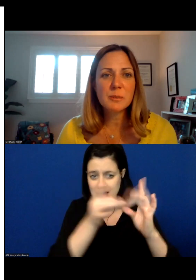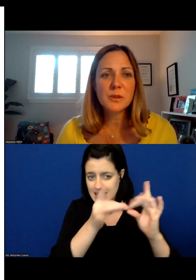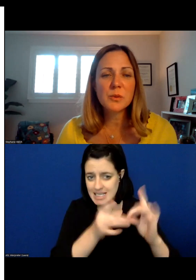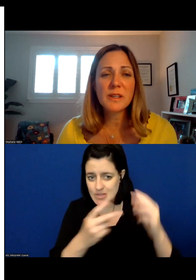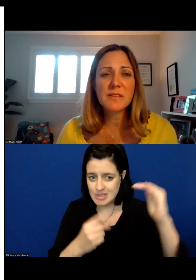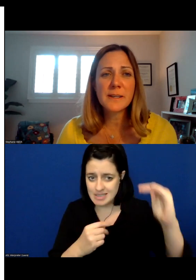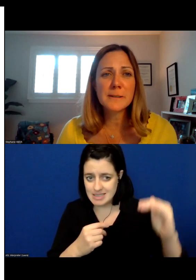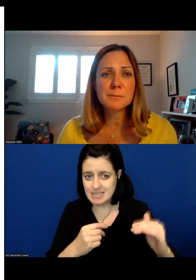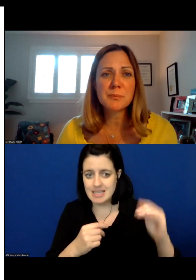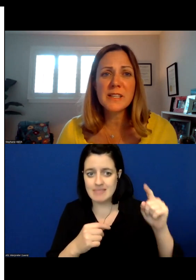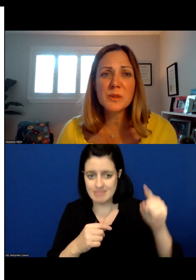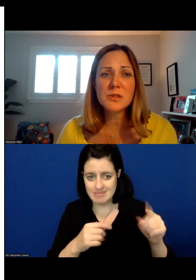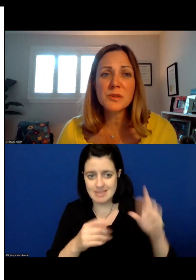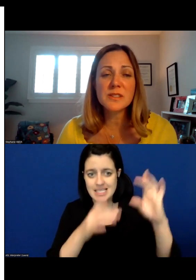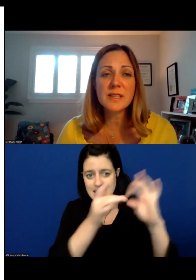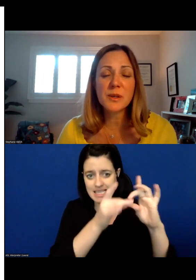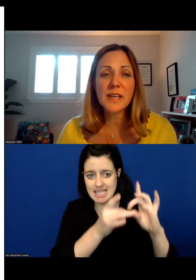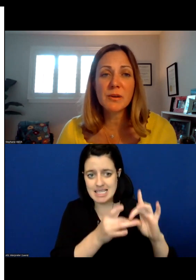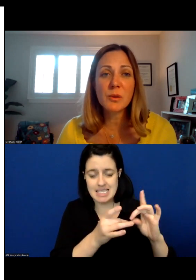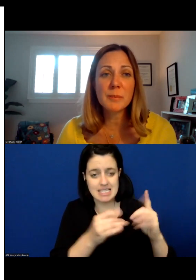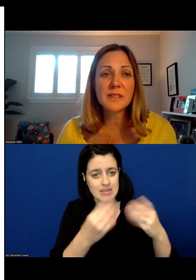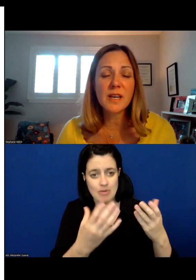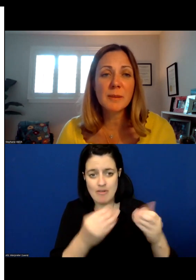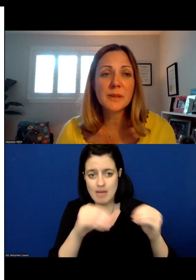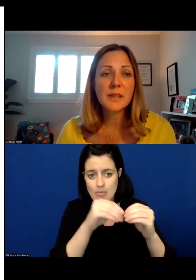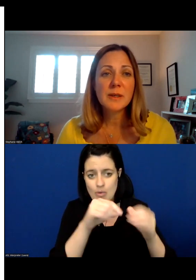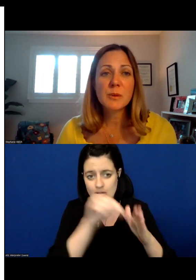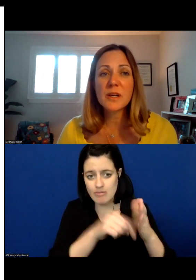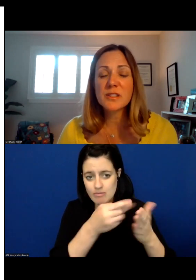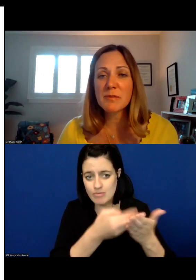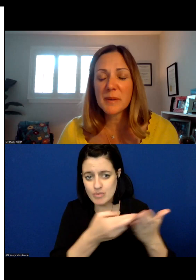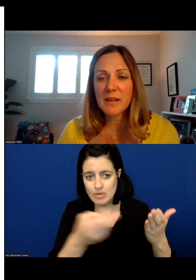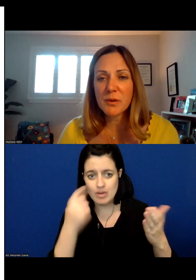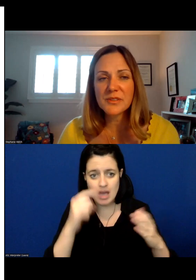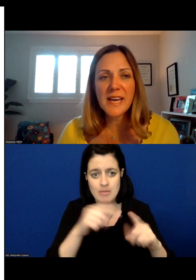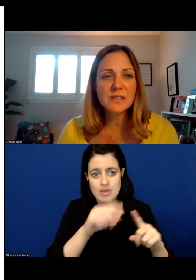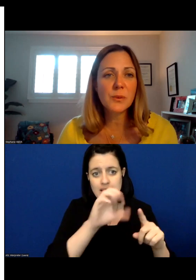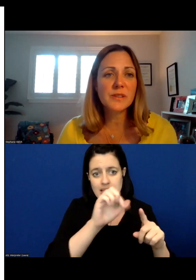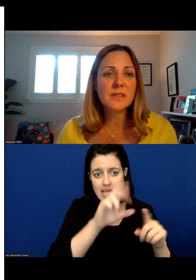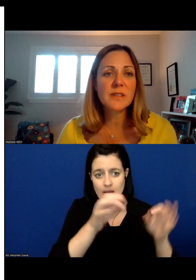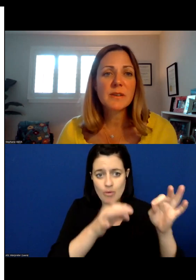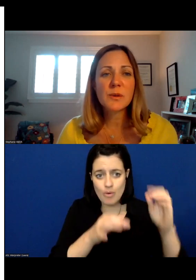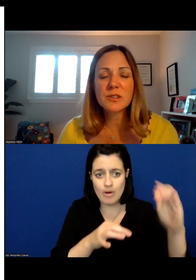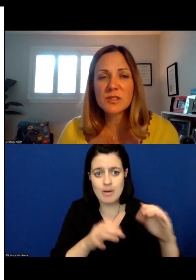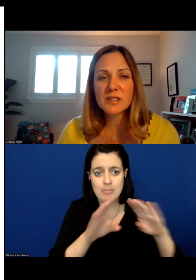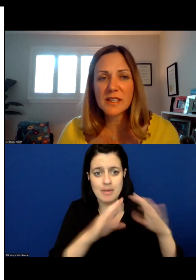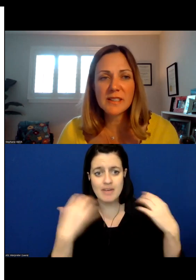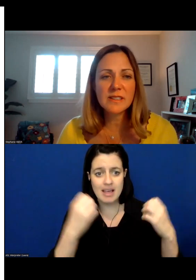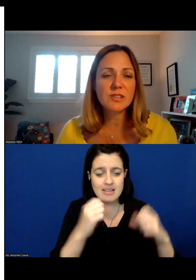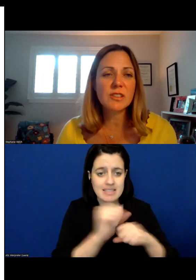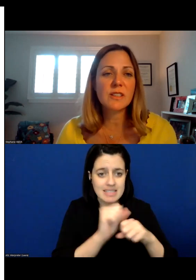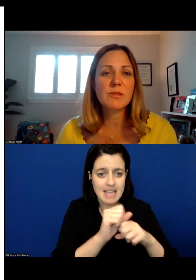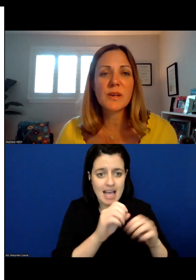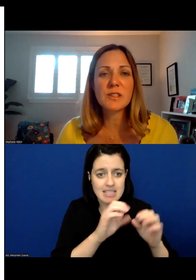to help you with any resources. I put care court up at the top, but we also have a behavioral health task force. If you're interested in the